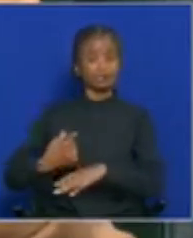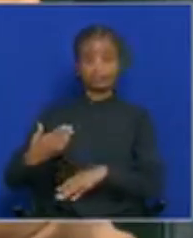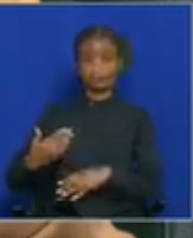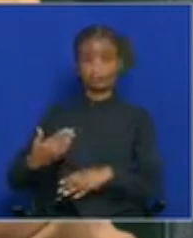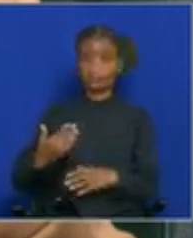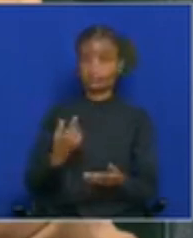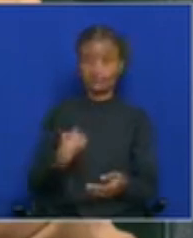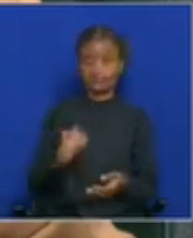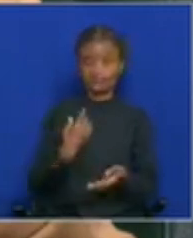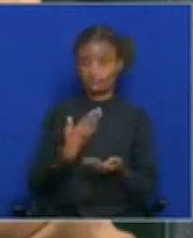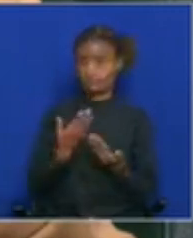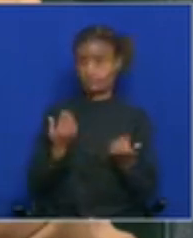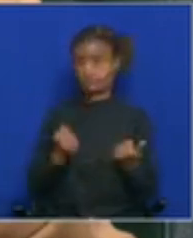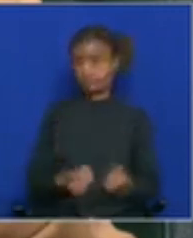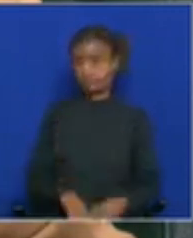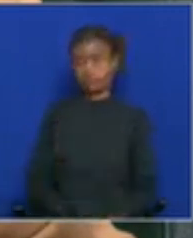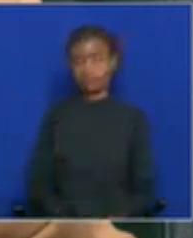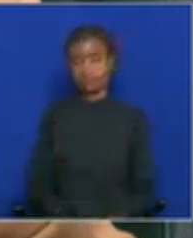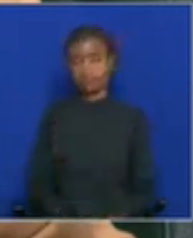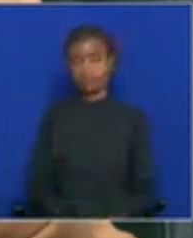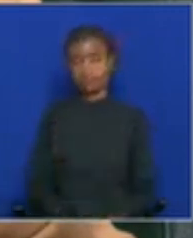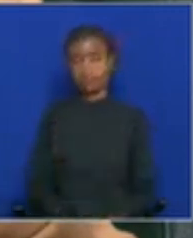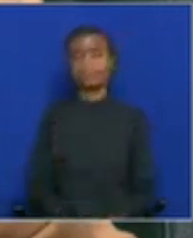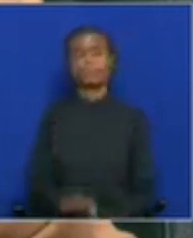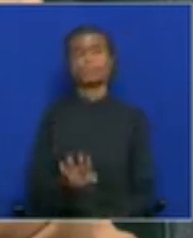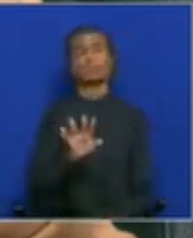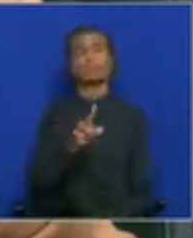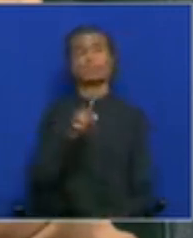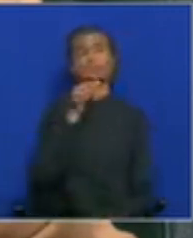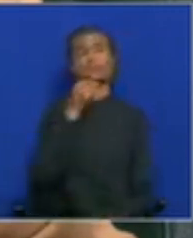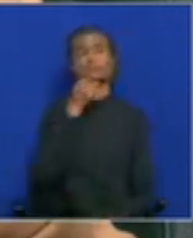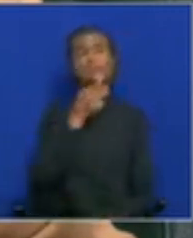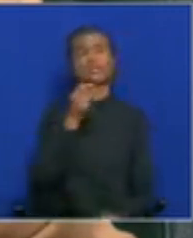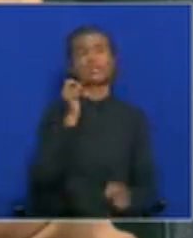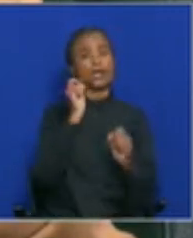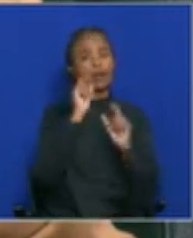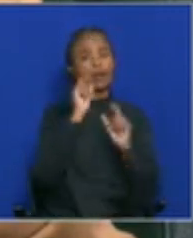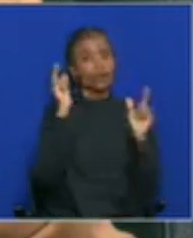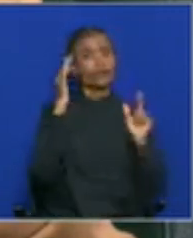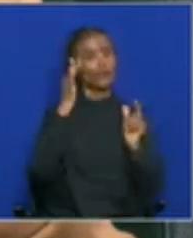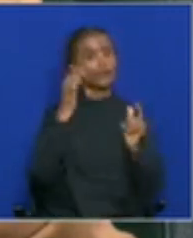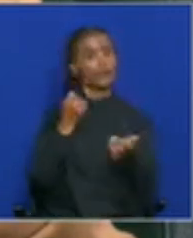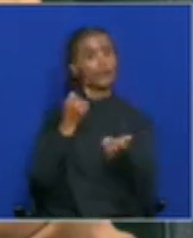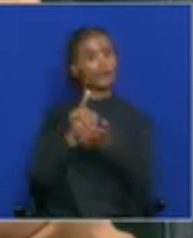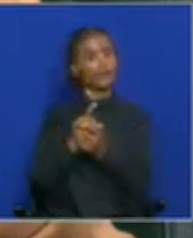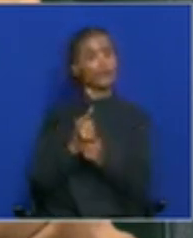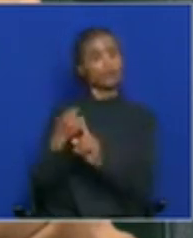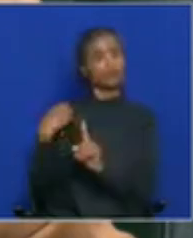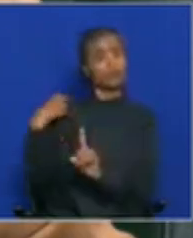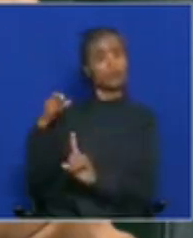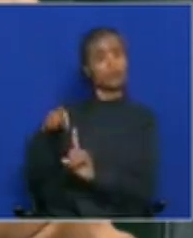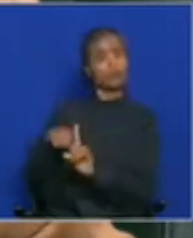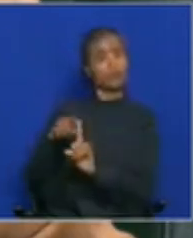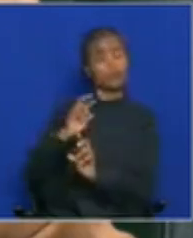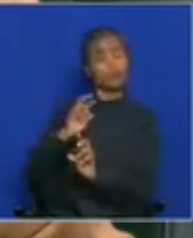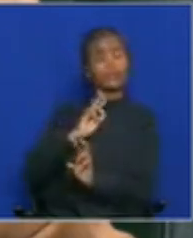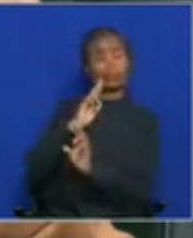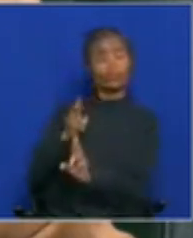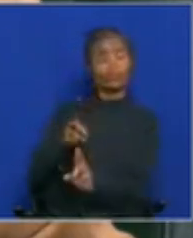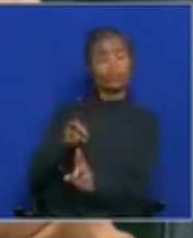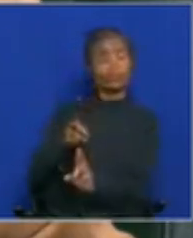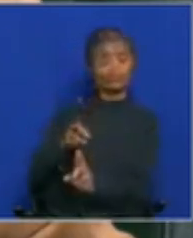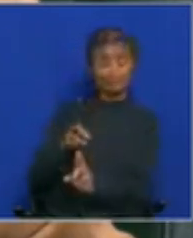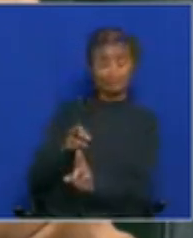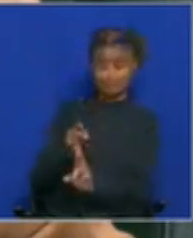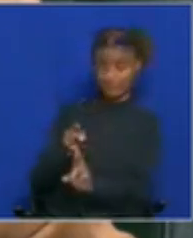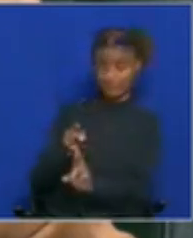And the ones that you say you're aware of, would it be reports to the Minister of Police or to the Minister of Justice? Because